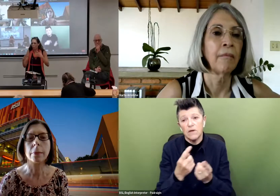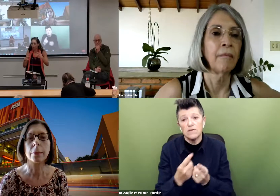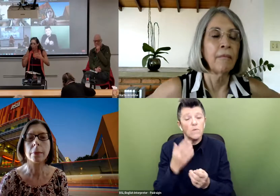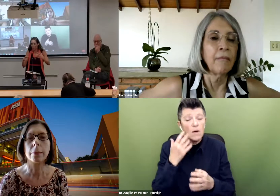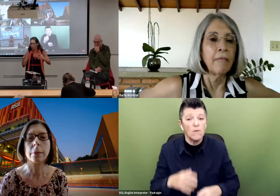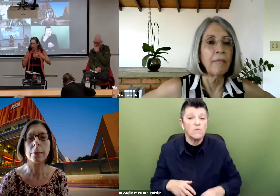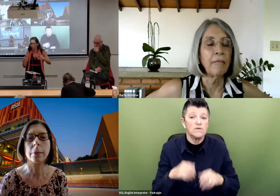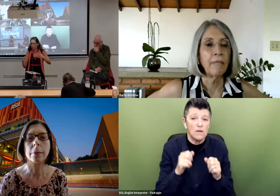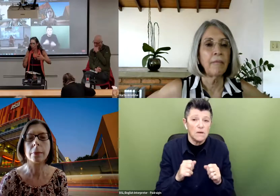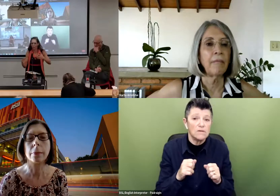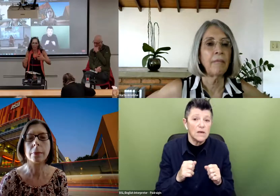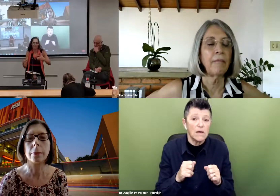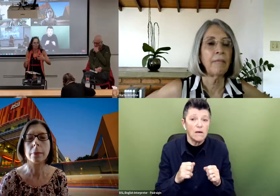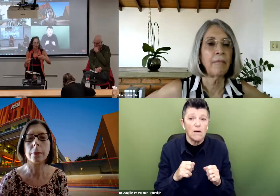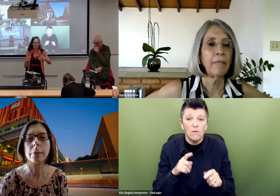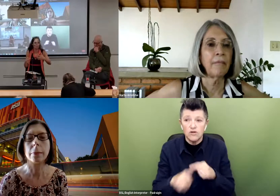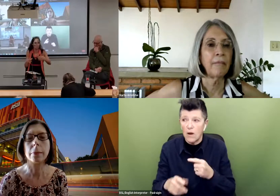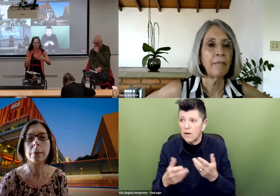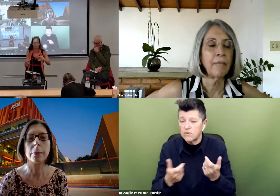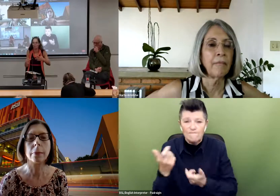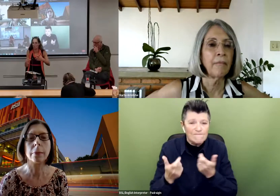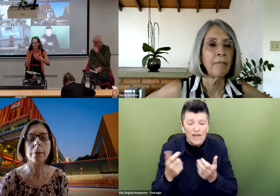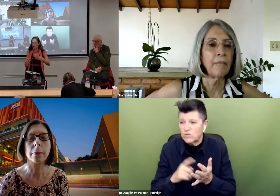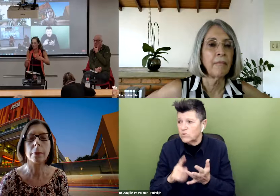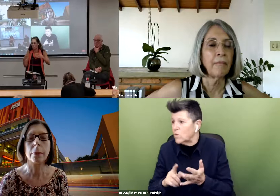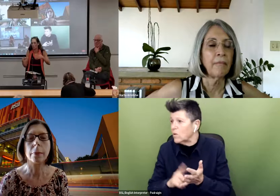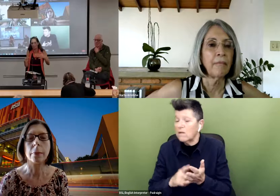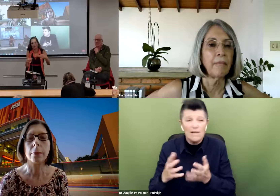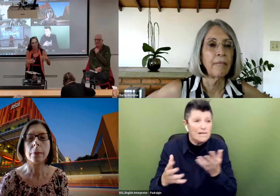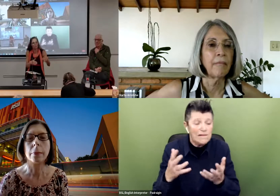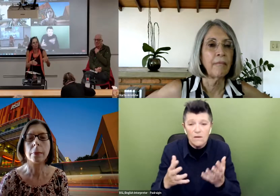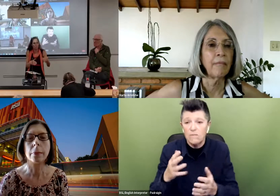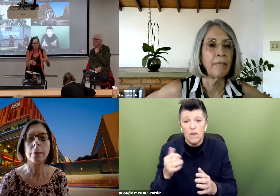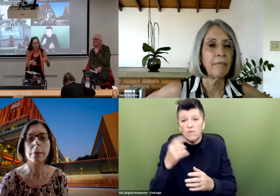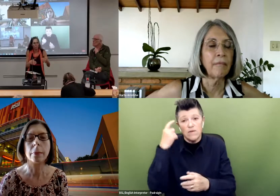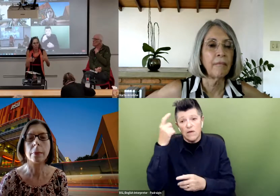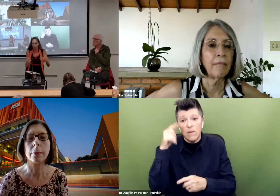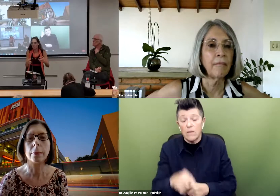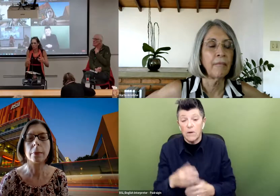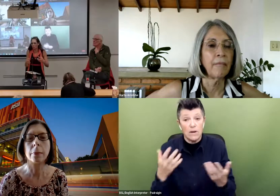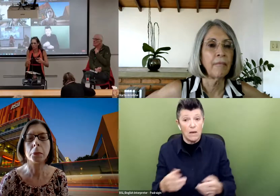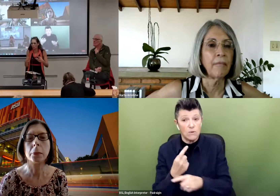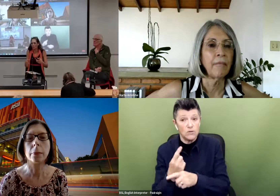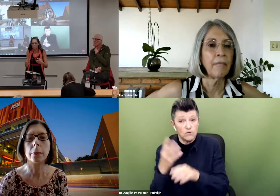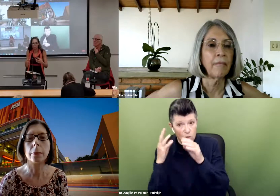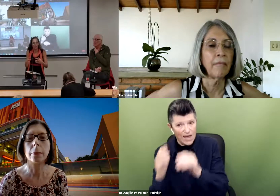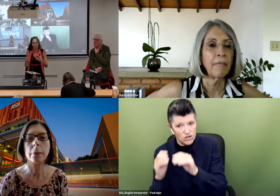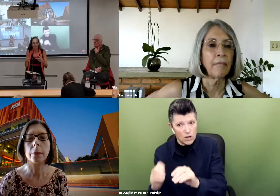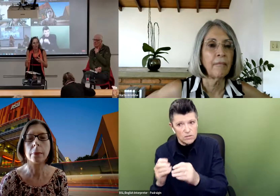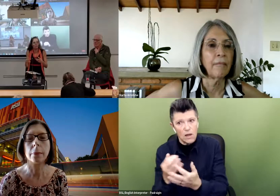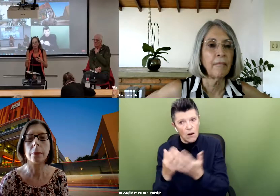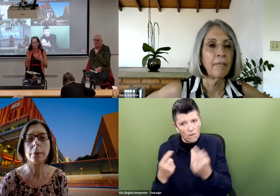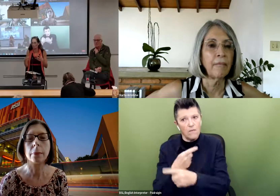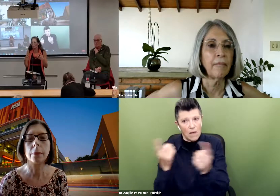were scrambling to use whatever tools we had, we might not have been thinking about, but that now when I talk to educators, a lot of educators are realizing that